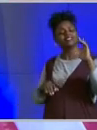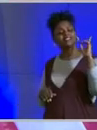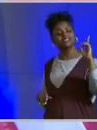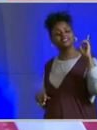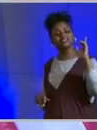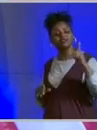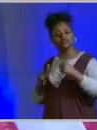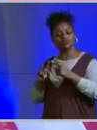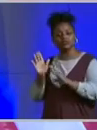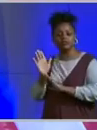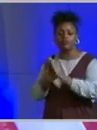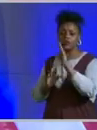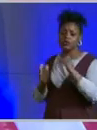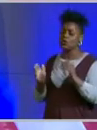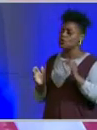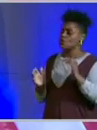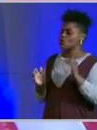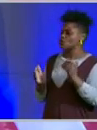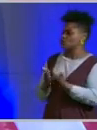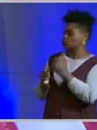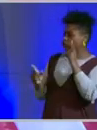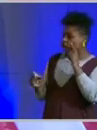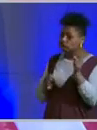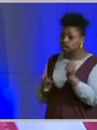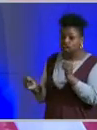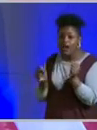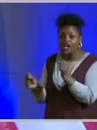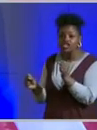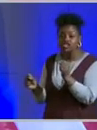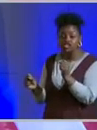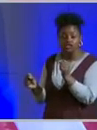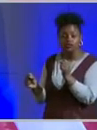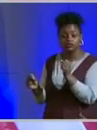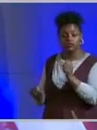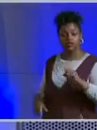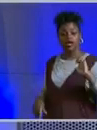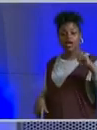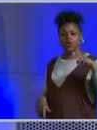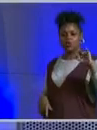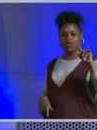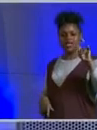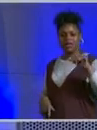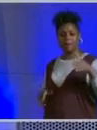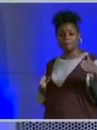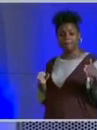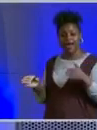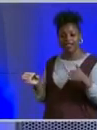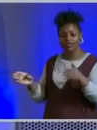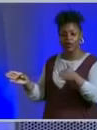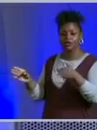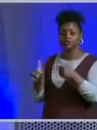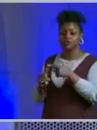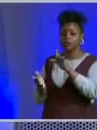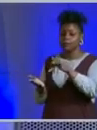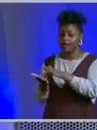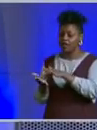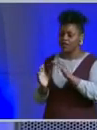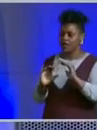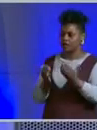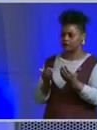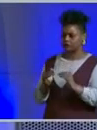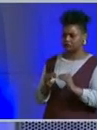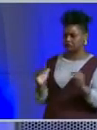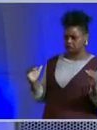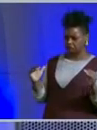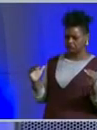develop our new strategic plan, the equity imperative, completing the pathways to the middle class. I think that really has laid out a